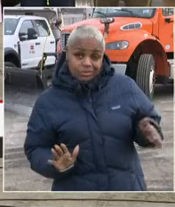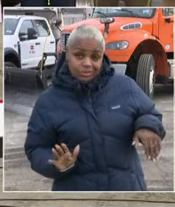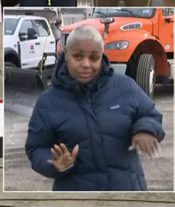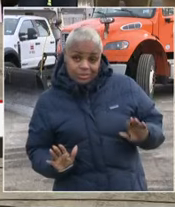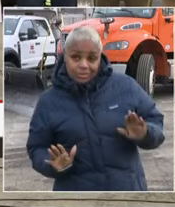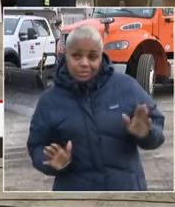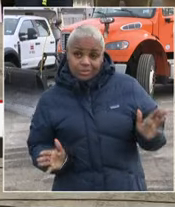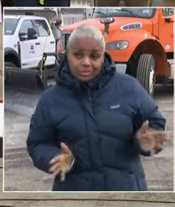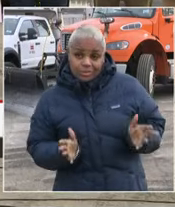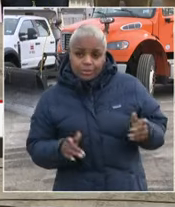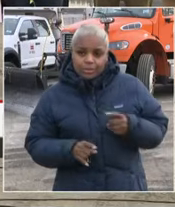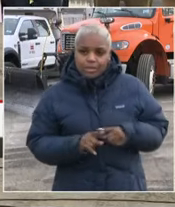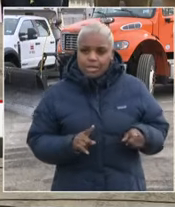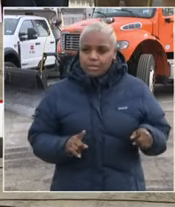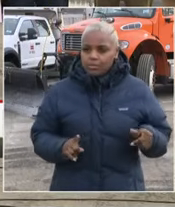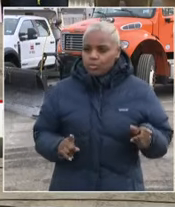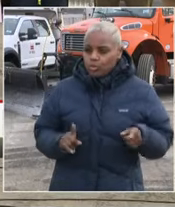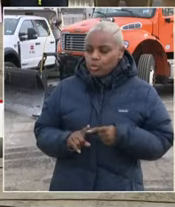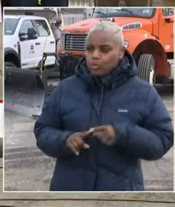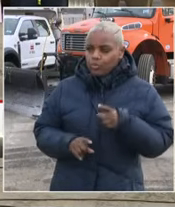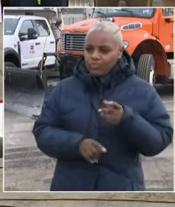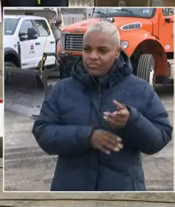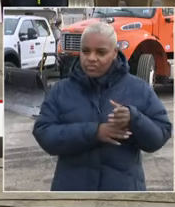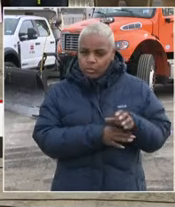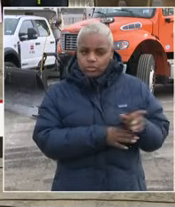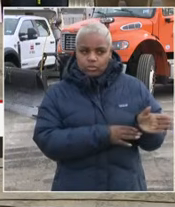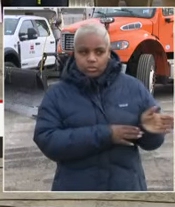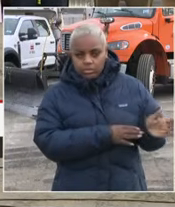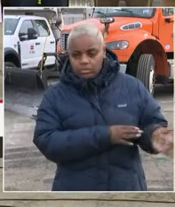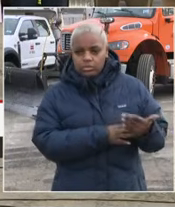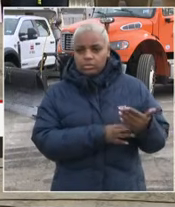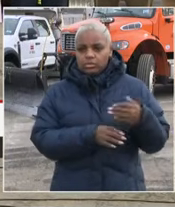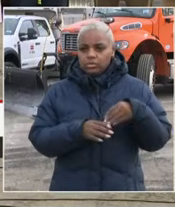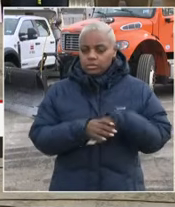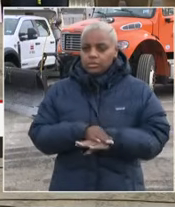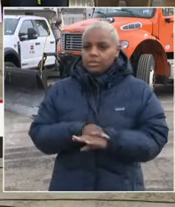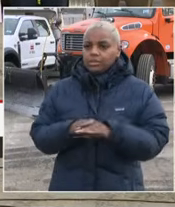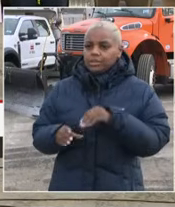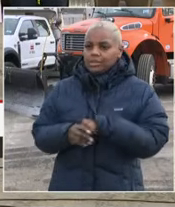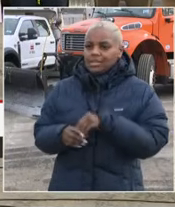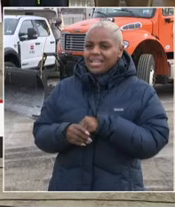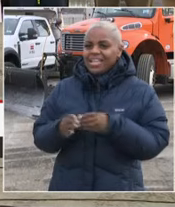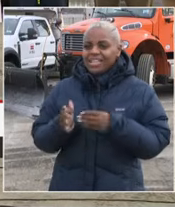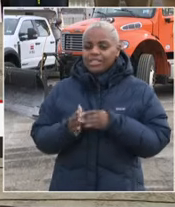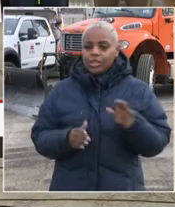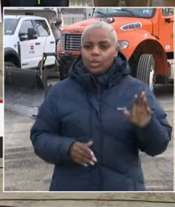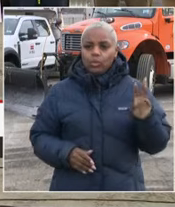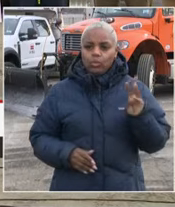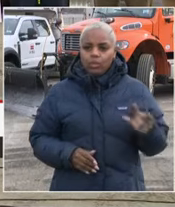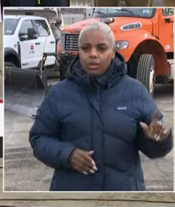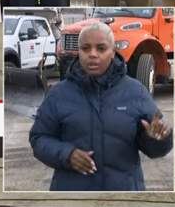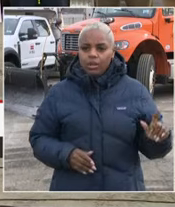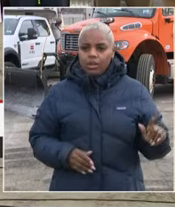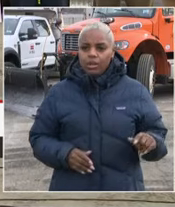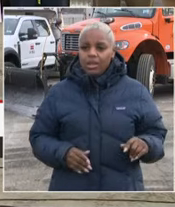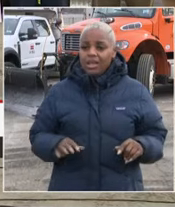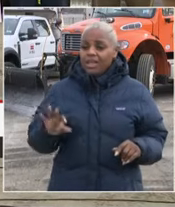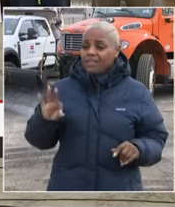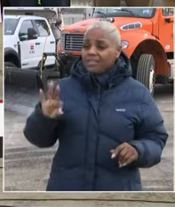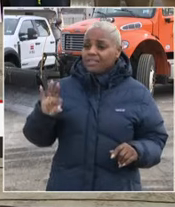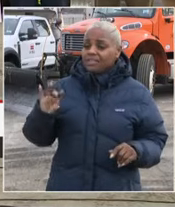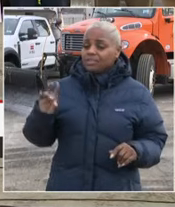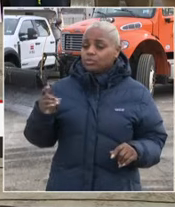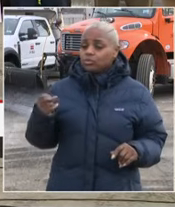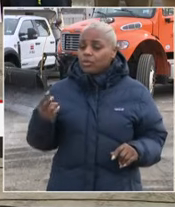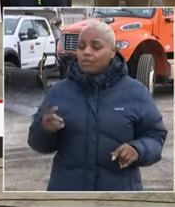but does there come a point where you would actually compel them against their will to come in, either FD12 them or other means?